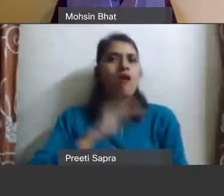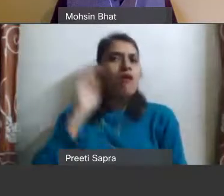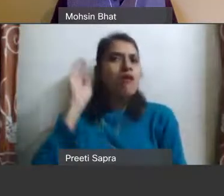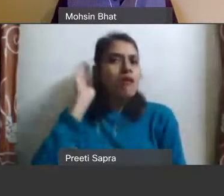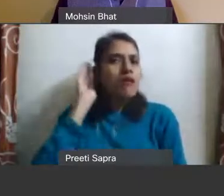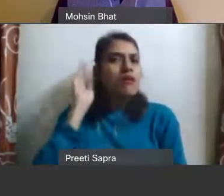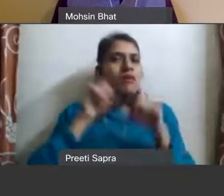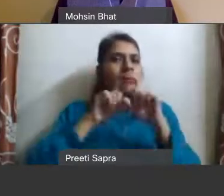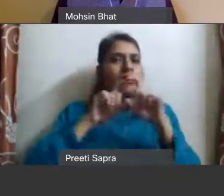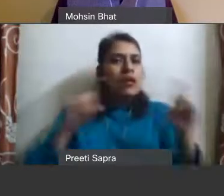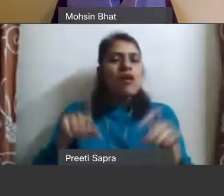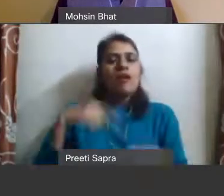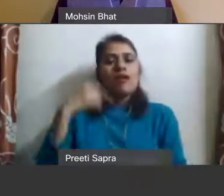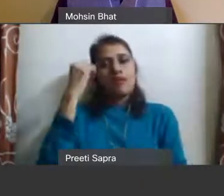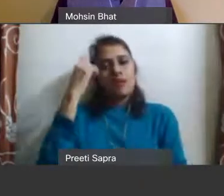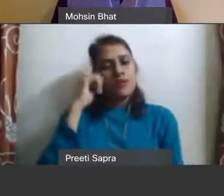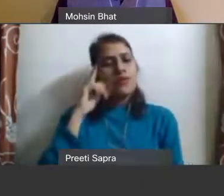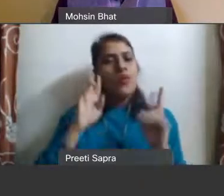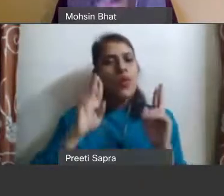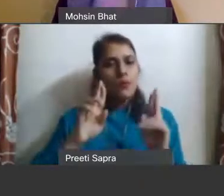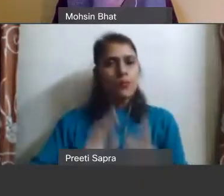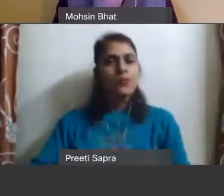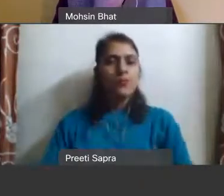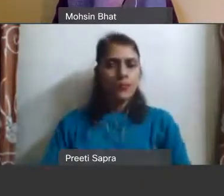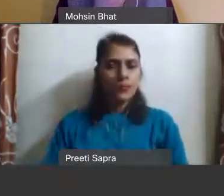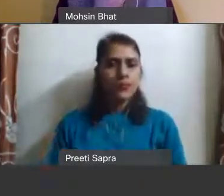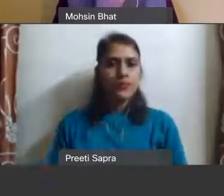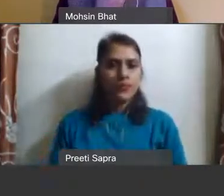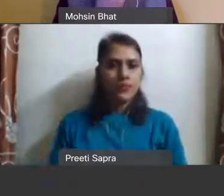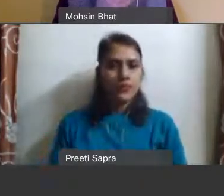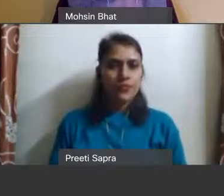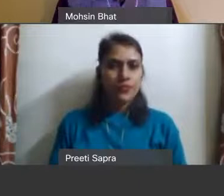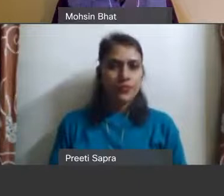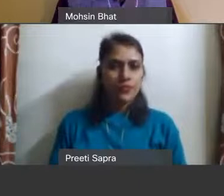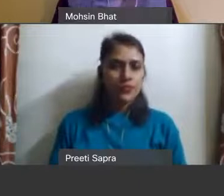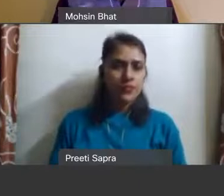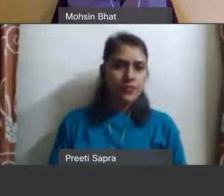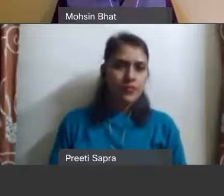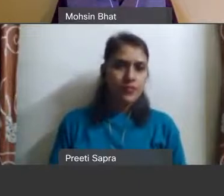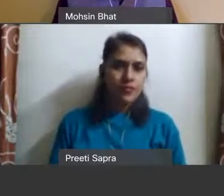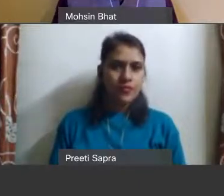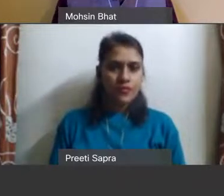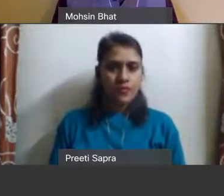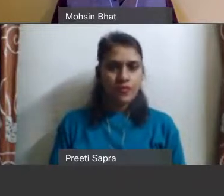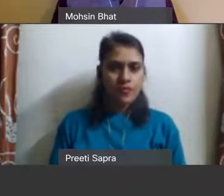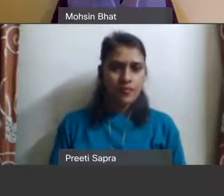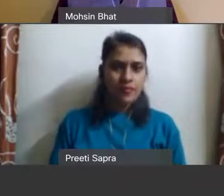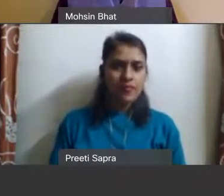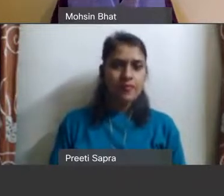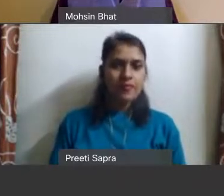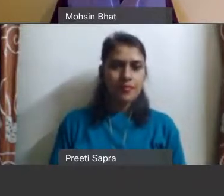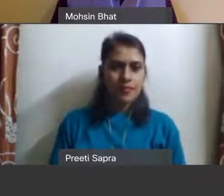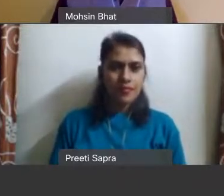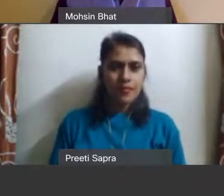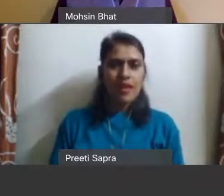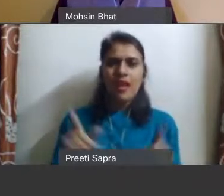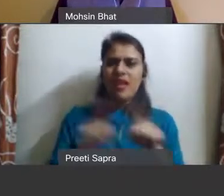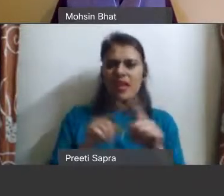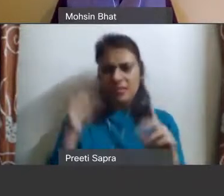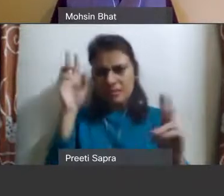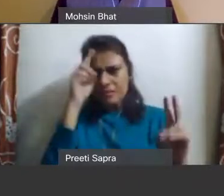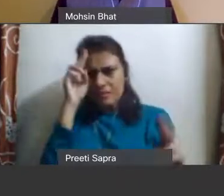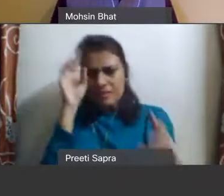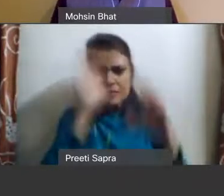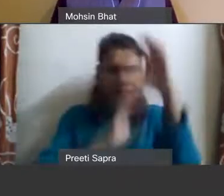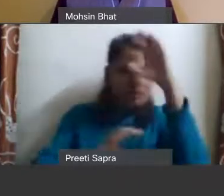can take them up if needed subsequently in some sense of a broad architecture of puzzles and